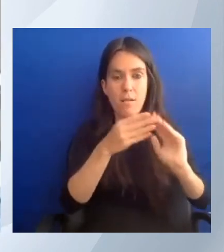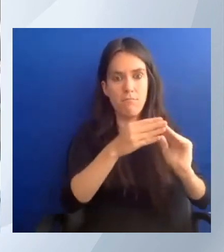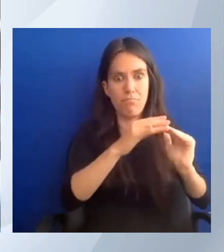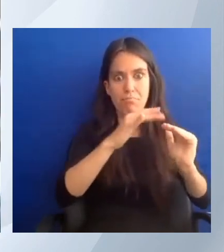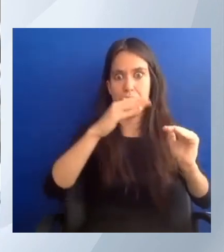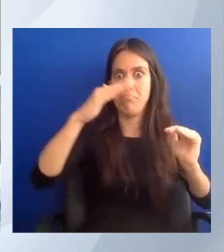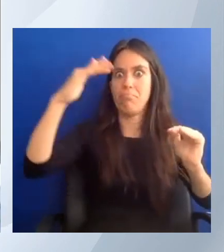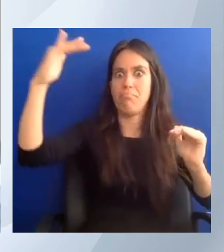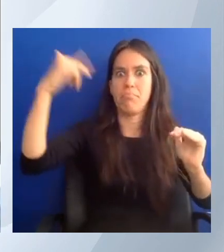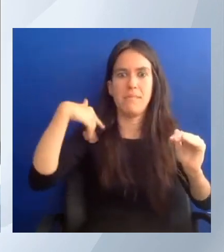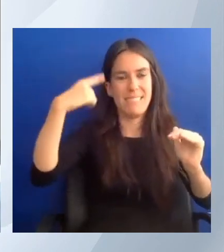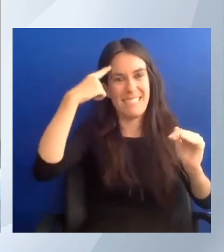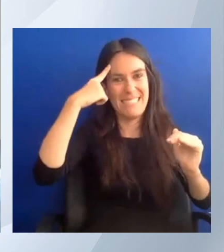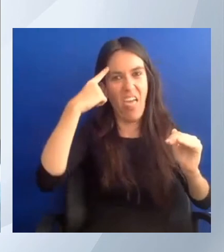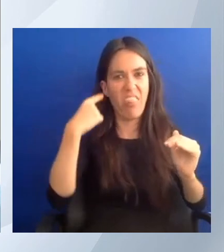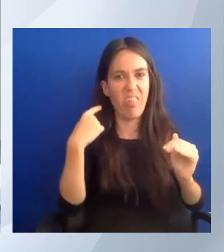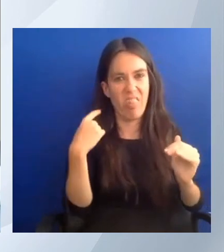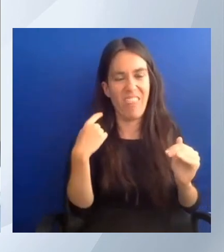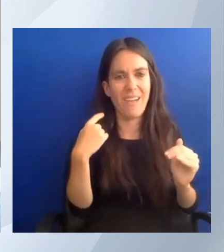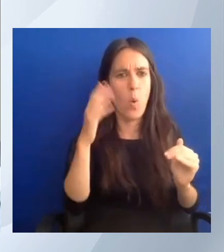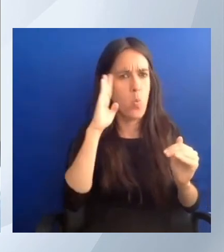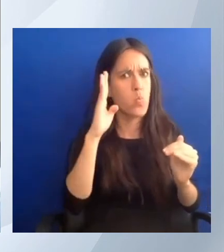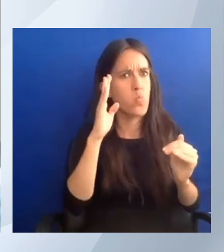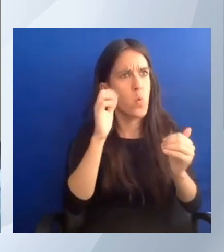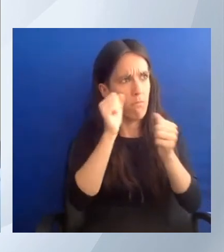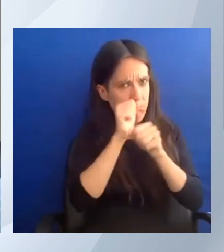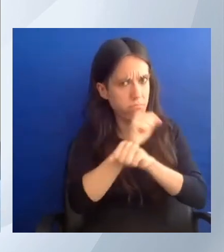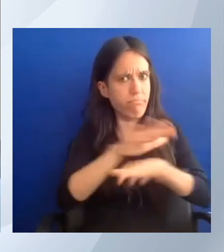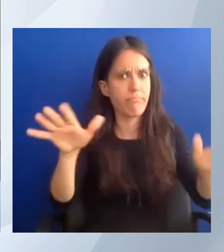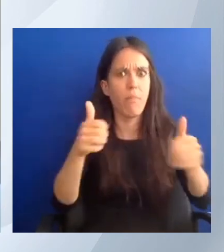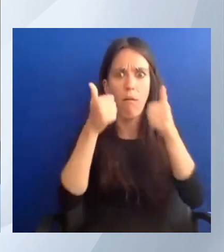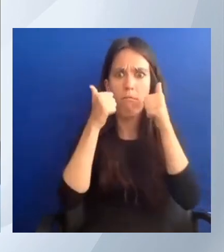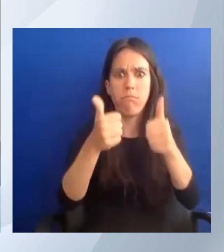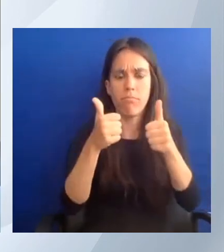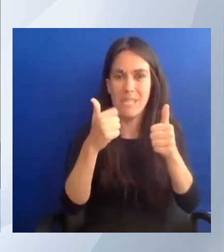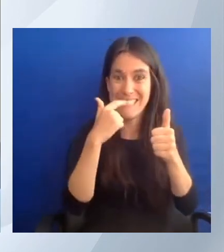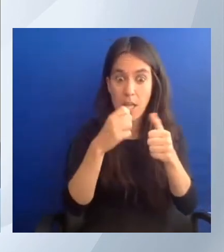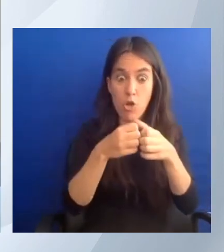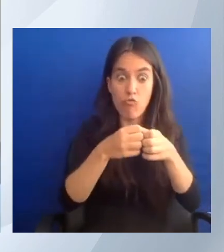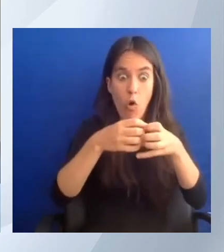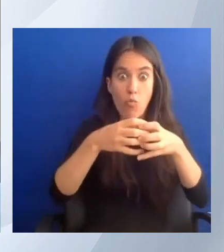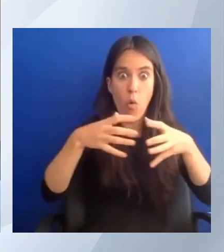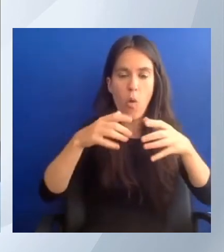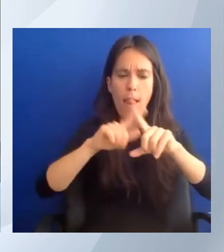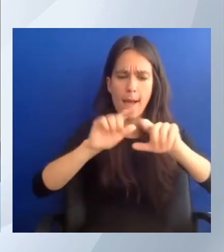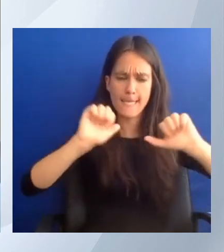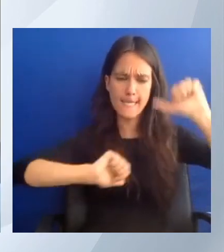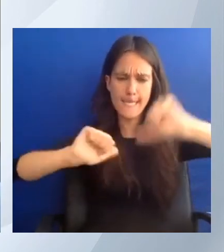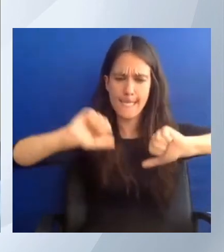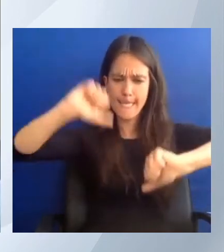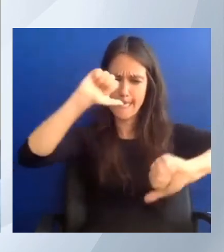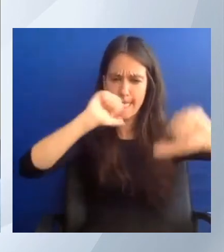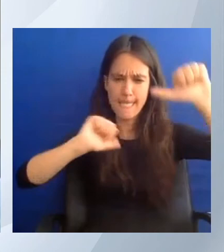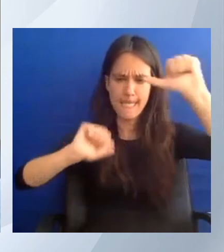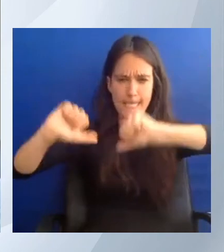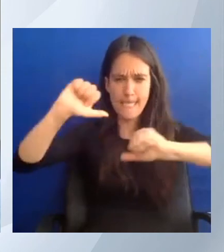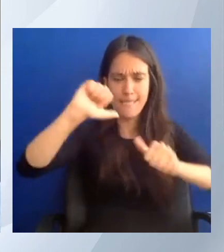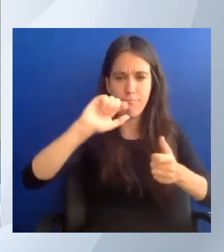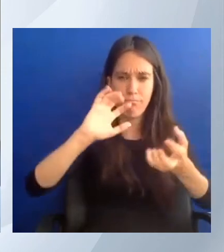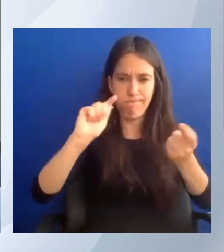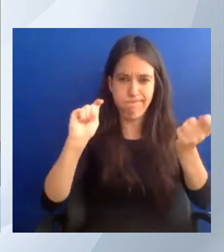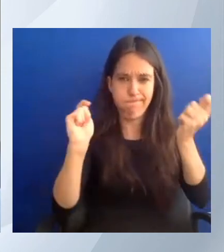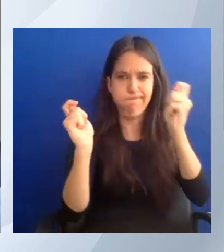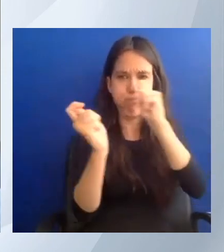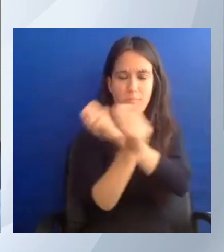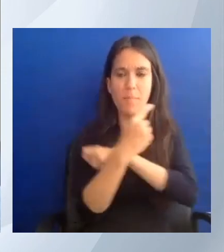coming months, there will be a final release. If you see that how this has grown and how much developer attraction we are getting from community